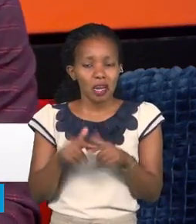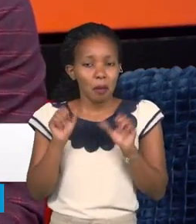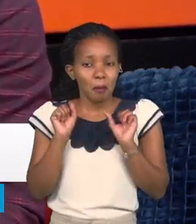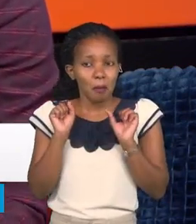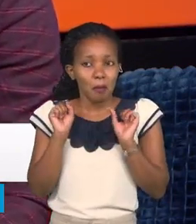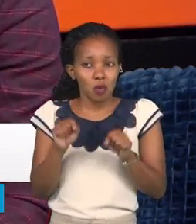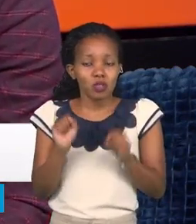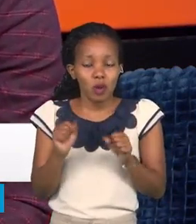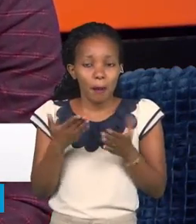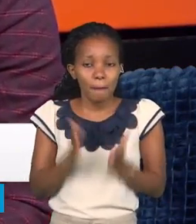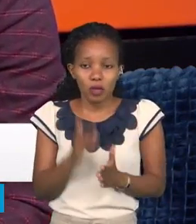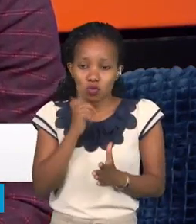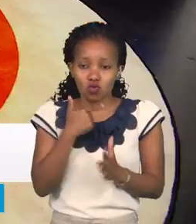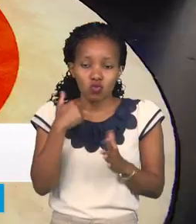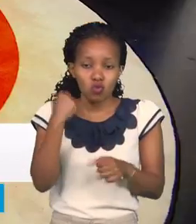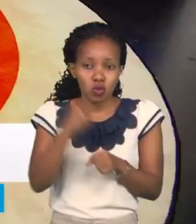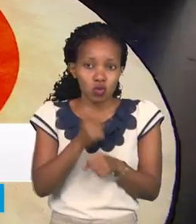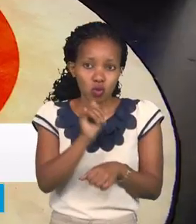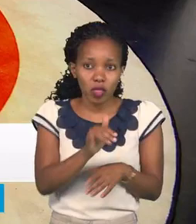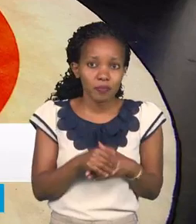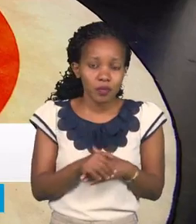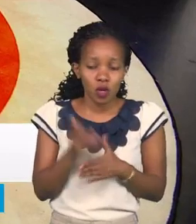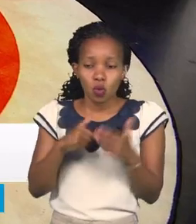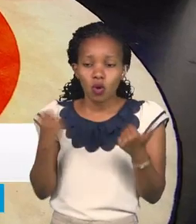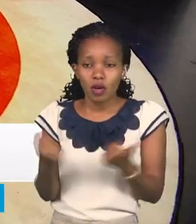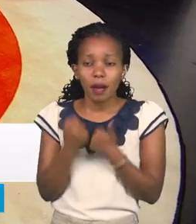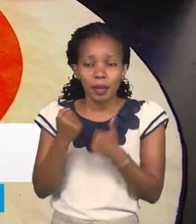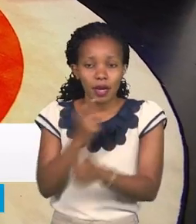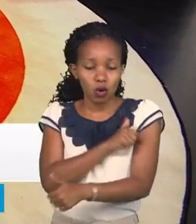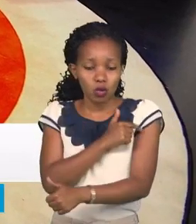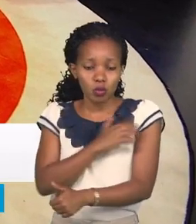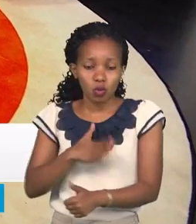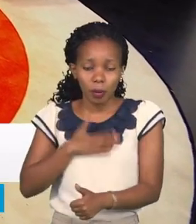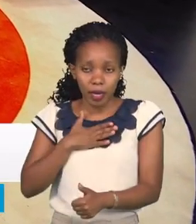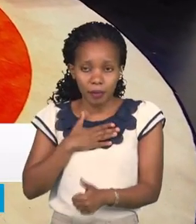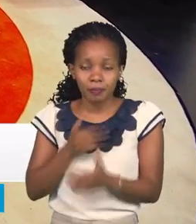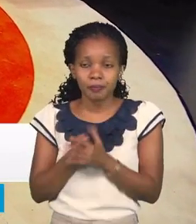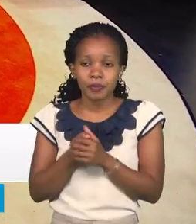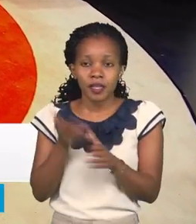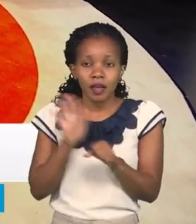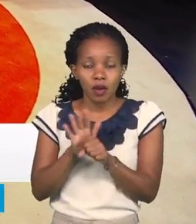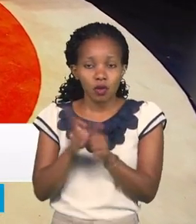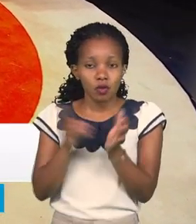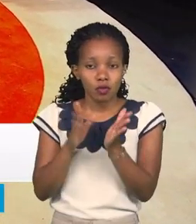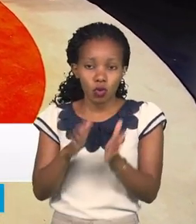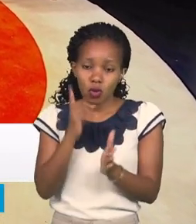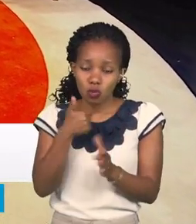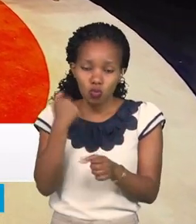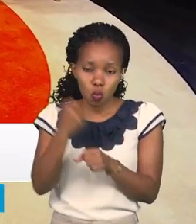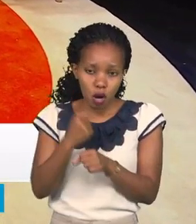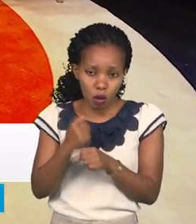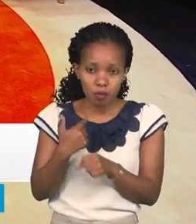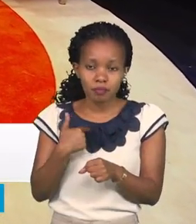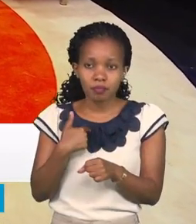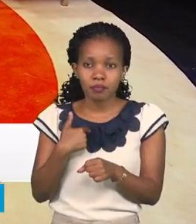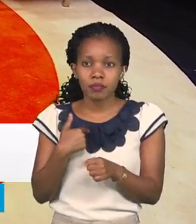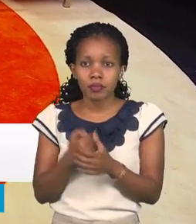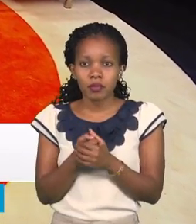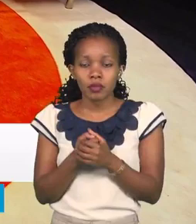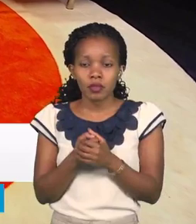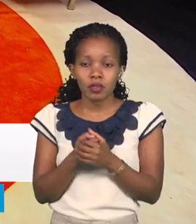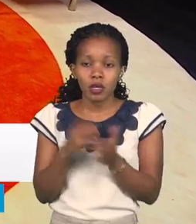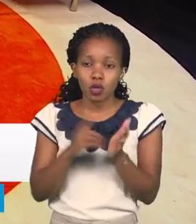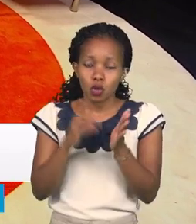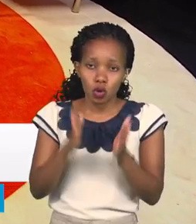guy who's just starting? We will do that. So what's happening at MediHill, I'll tell you. Now, a lot of doctors who are working with us are also Indian doctors. Okay. So it's